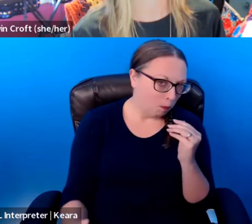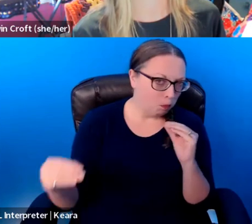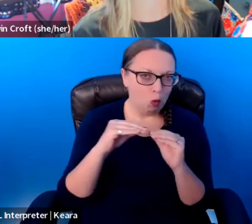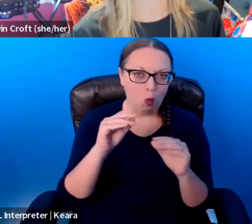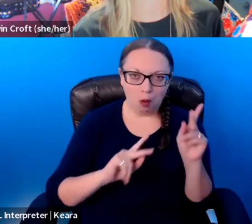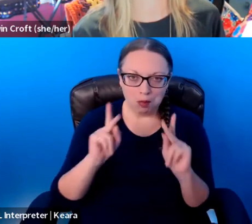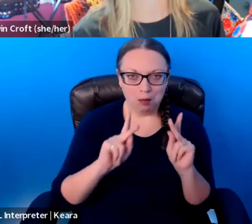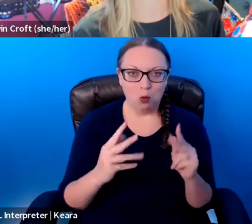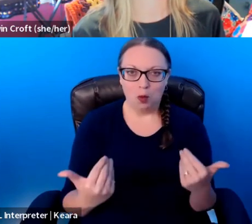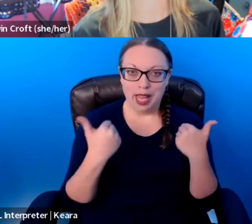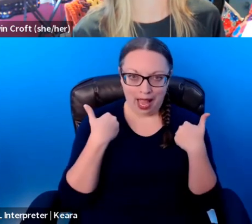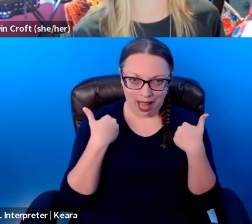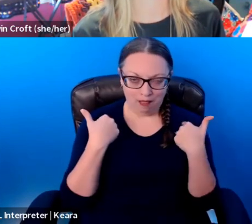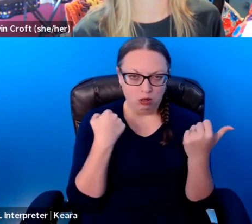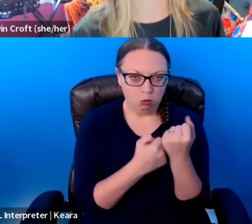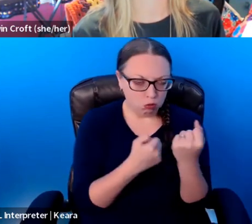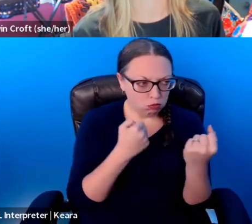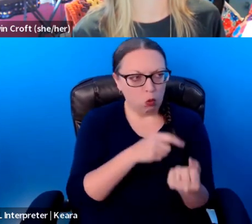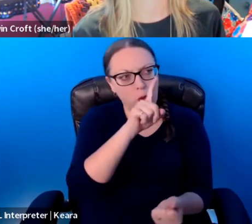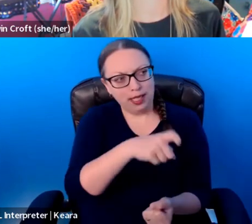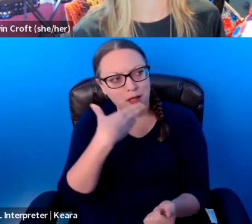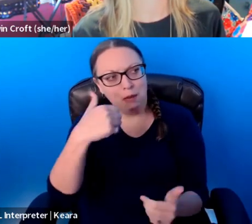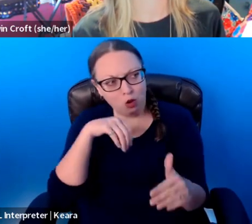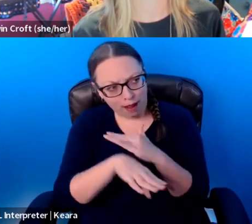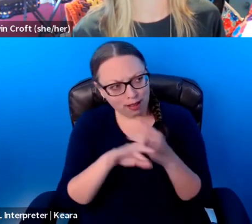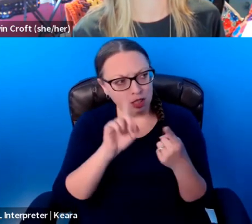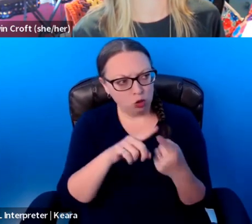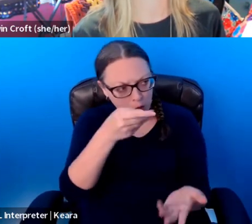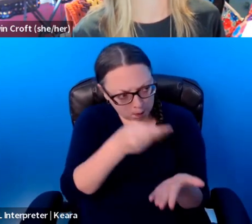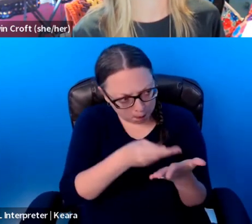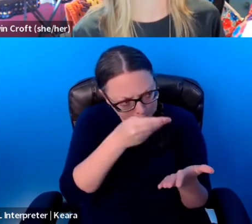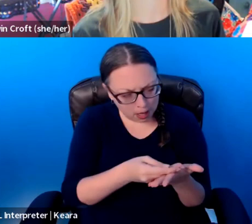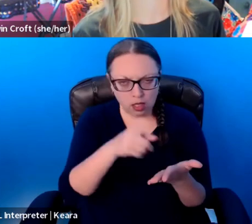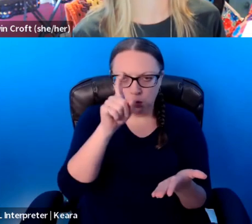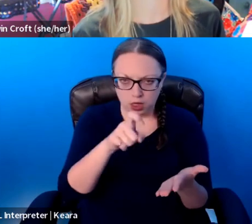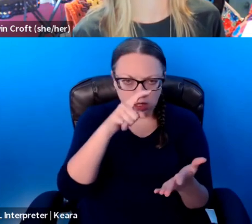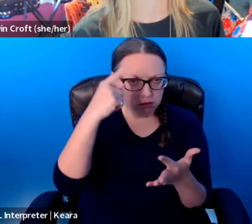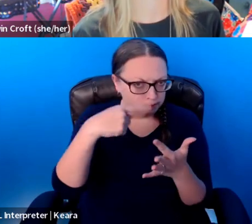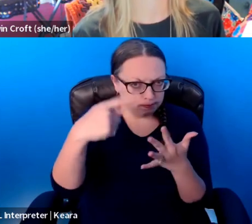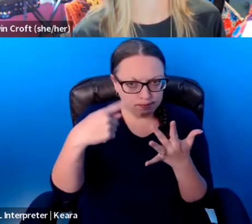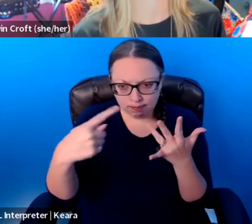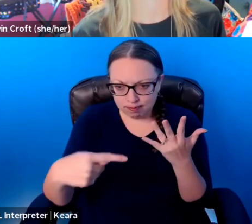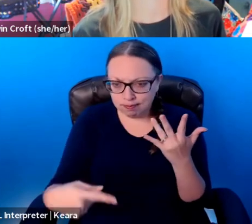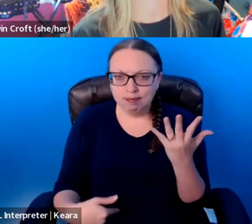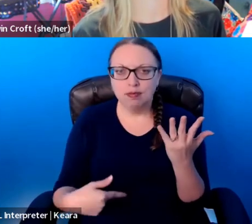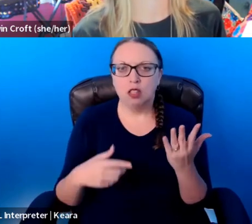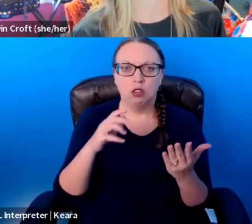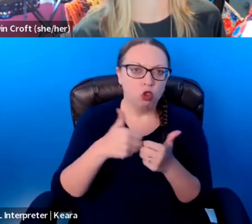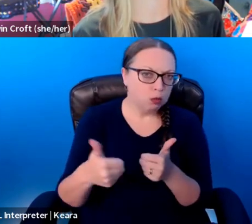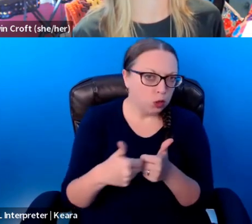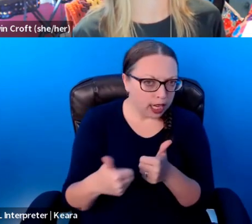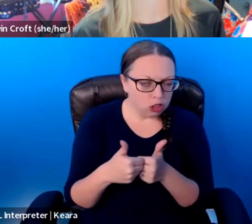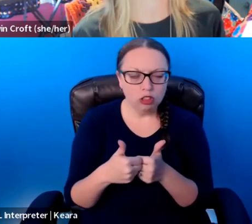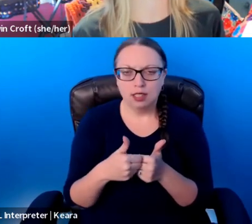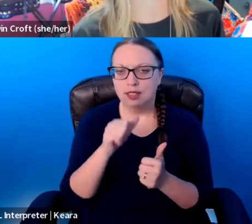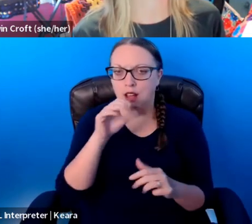saying, you know, we need better access to the funding, we need the unmet needs, right? The transportation, for example,